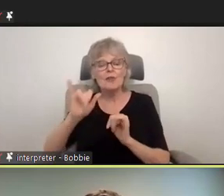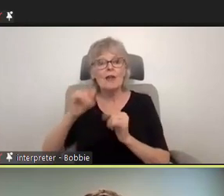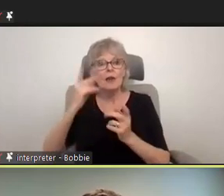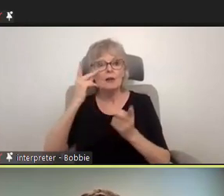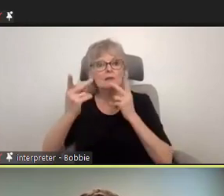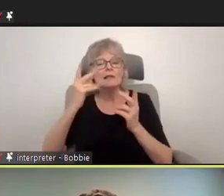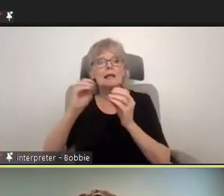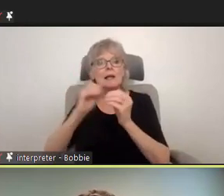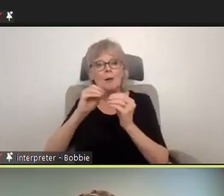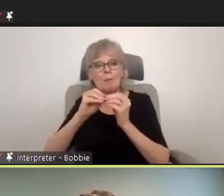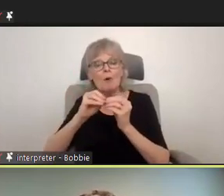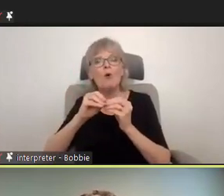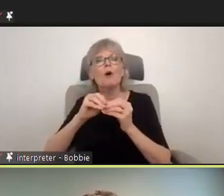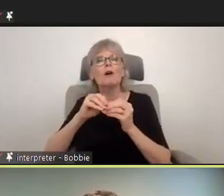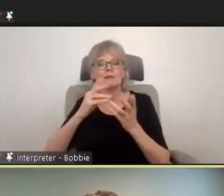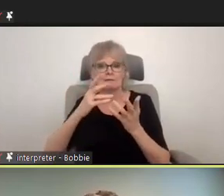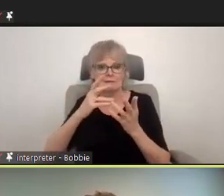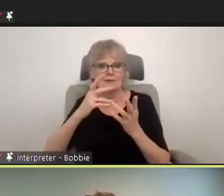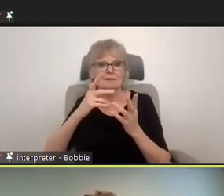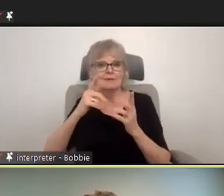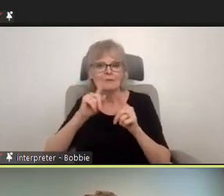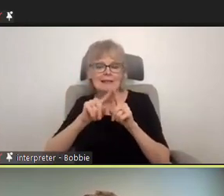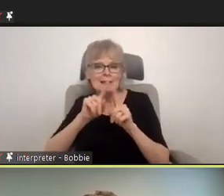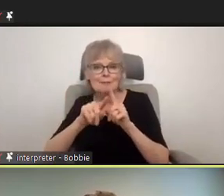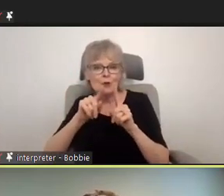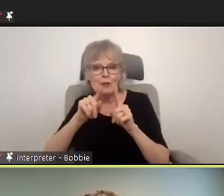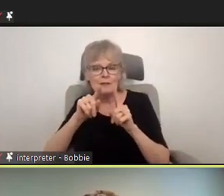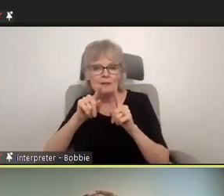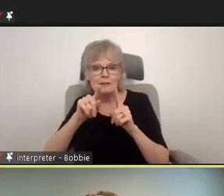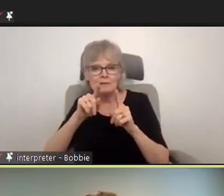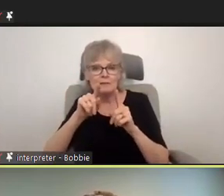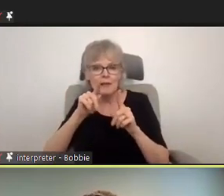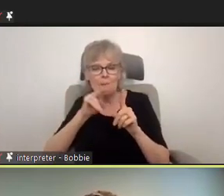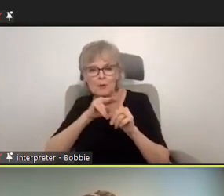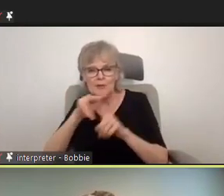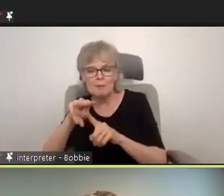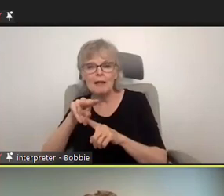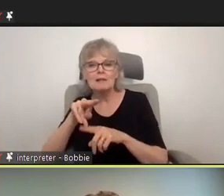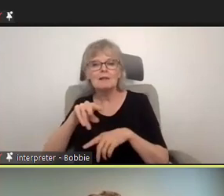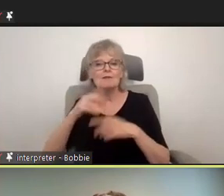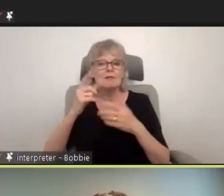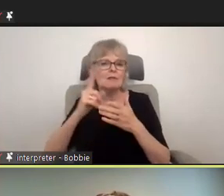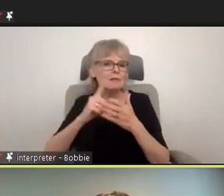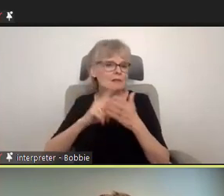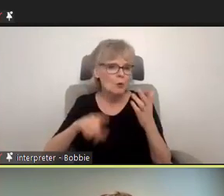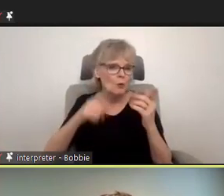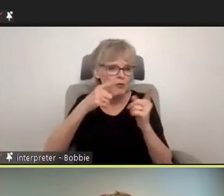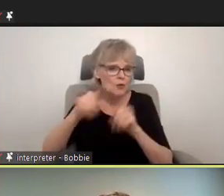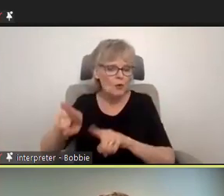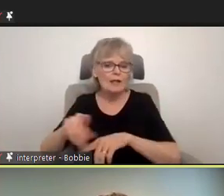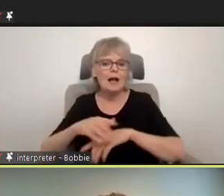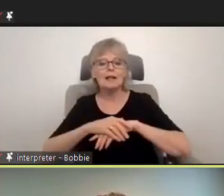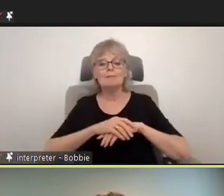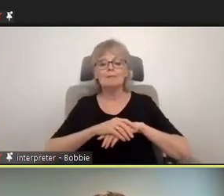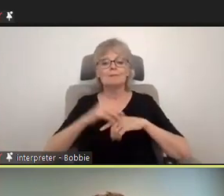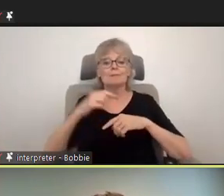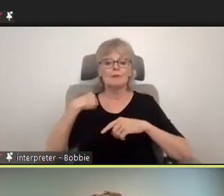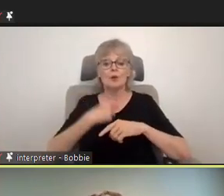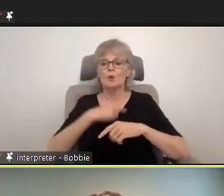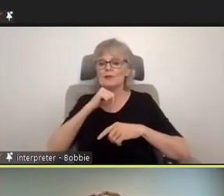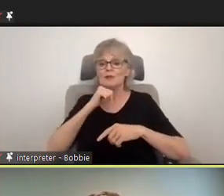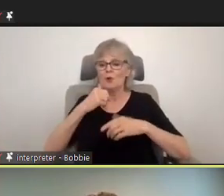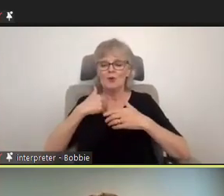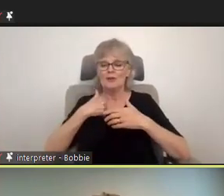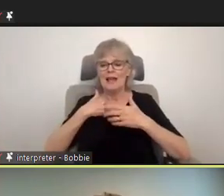ever before. Like I said, there's been just ongoing questions about who's here, who's still missing, especially because we don't have as much